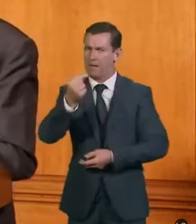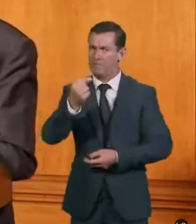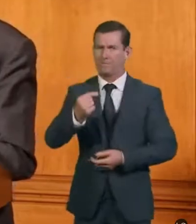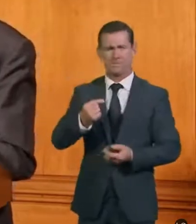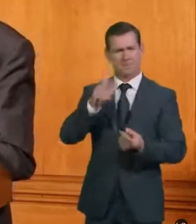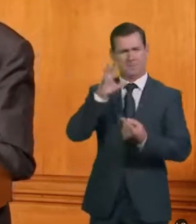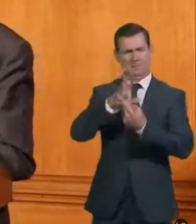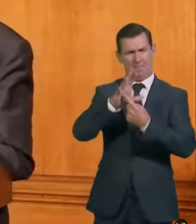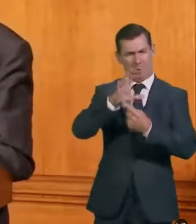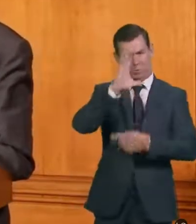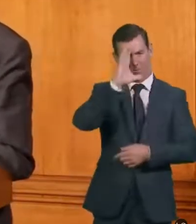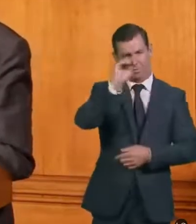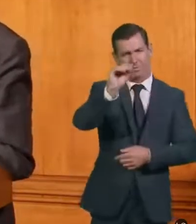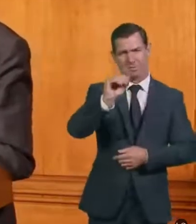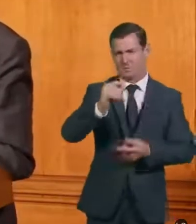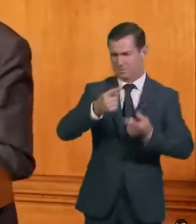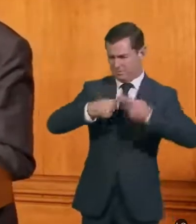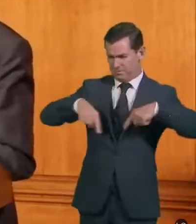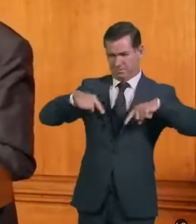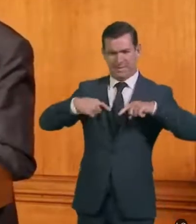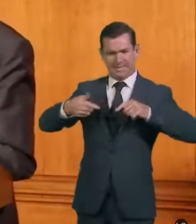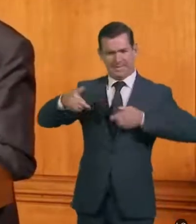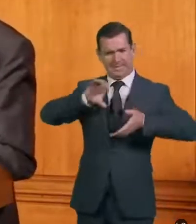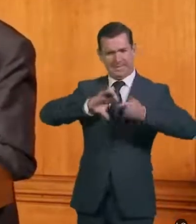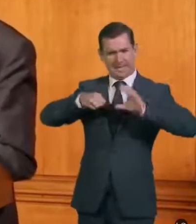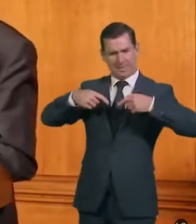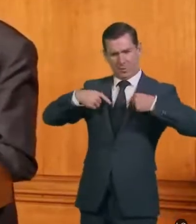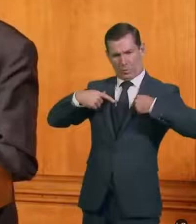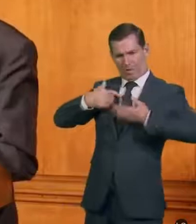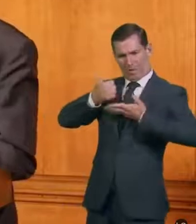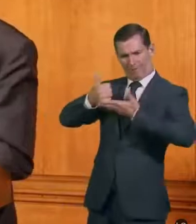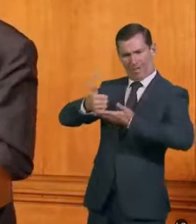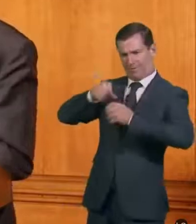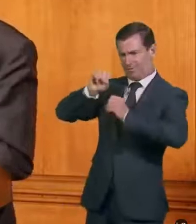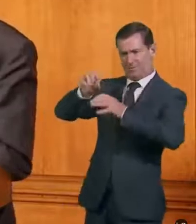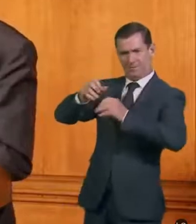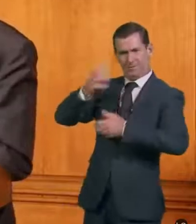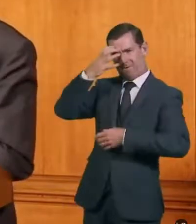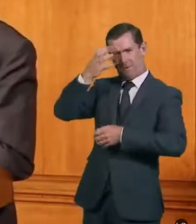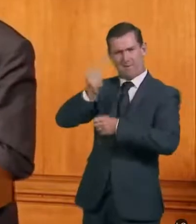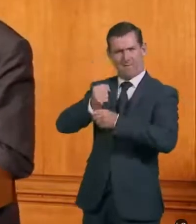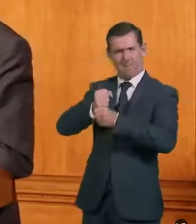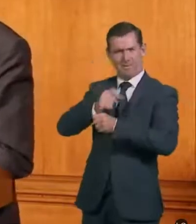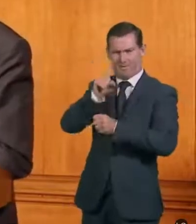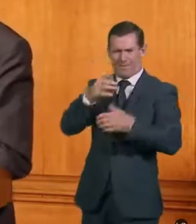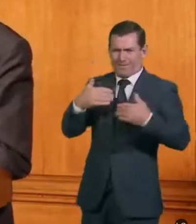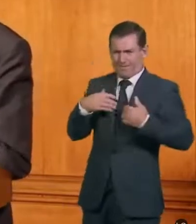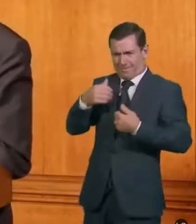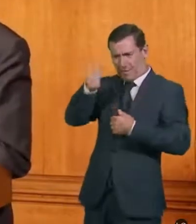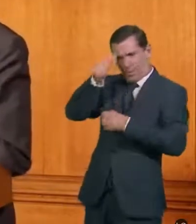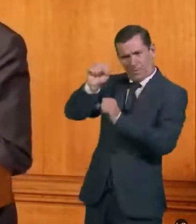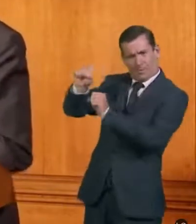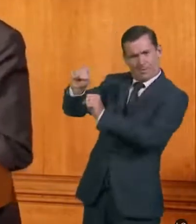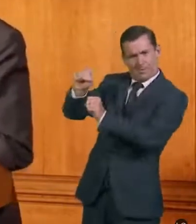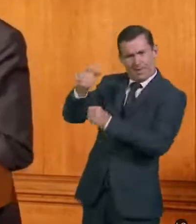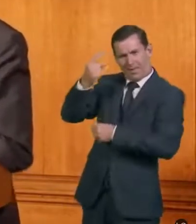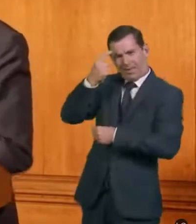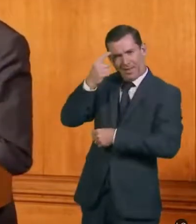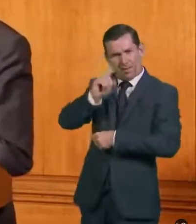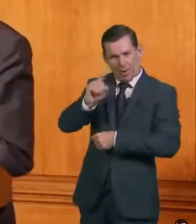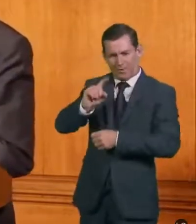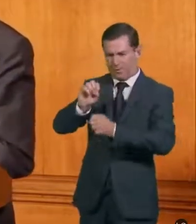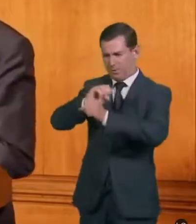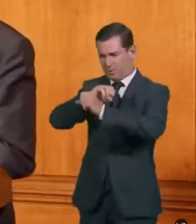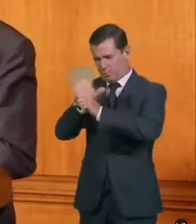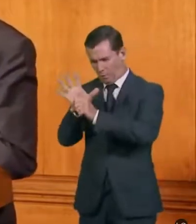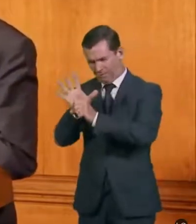is that there are other harms that need to be taken into account. So there's the direct harm of COVID, which we all know about. There's